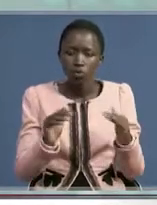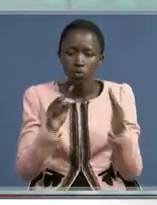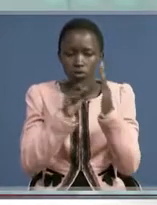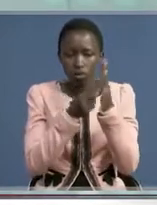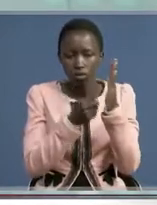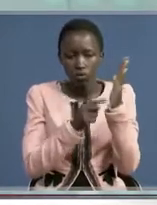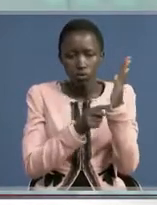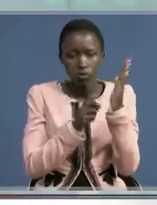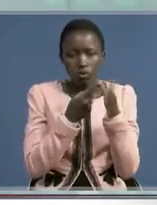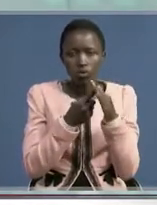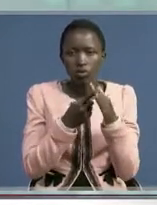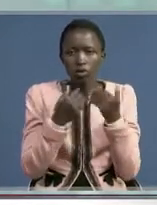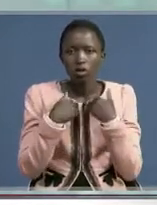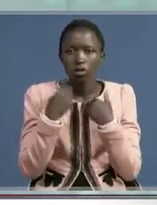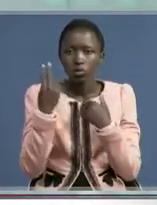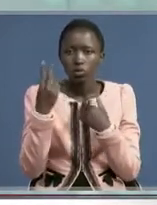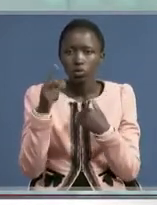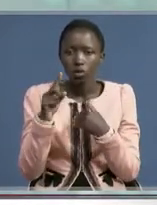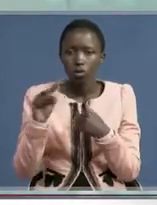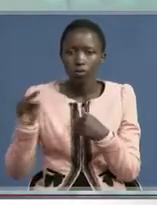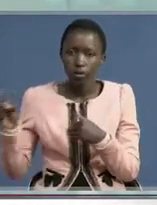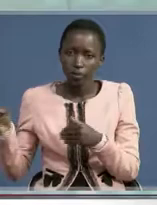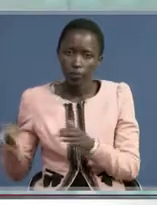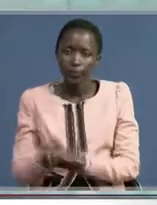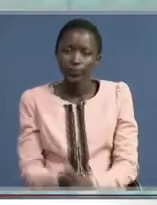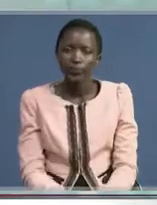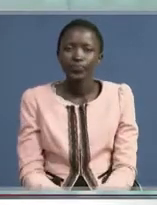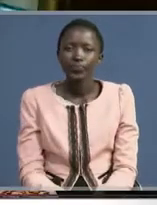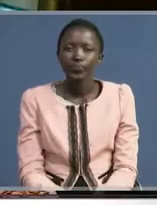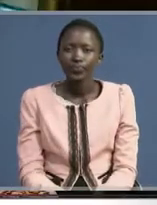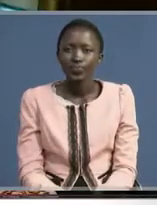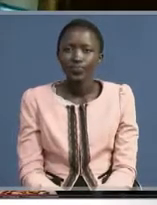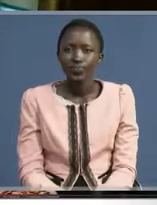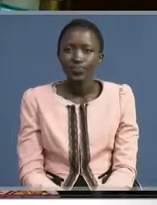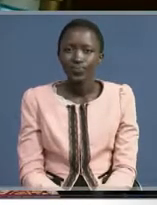agenda, which got 21 billion shillings.